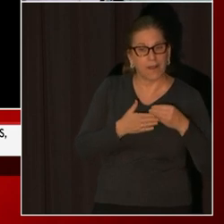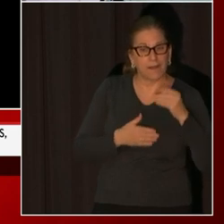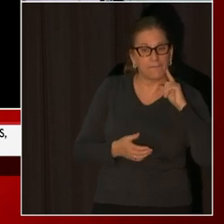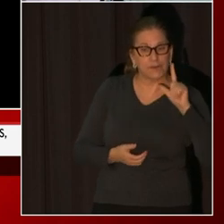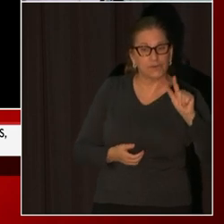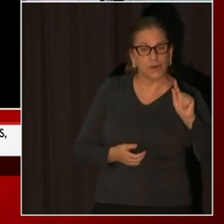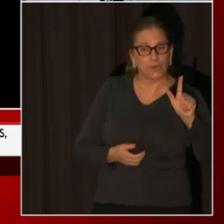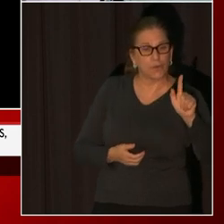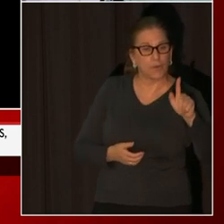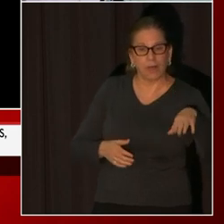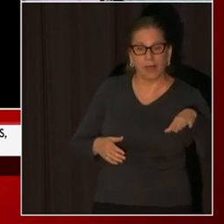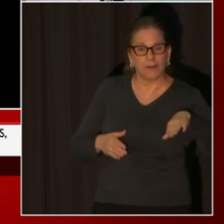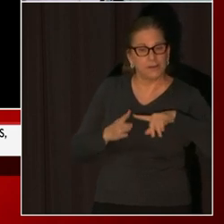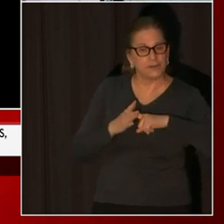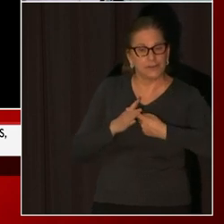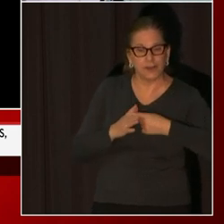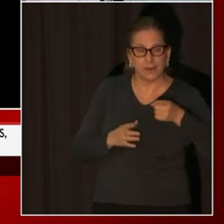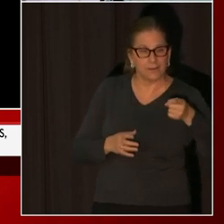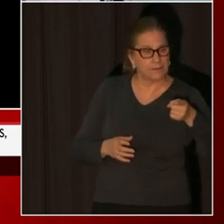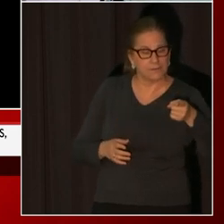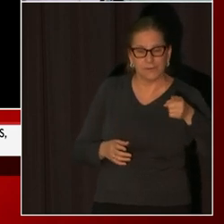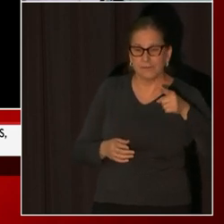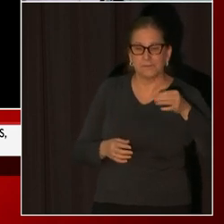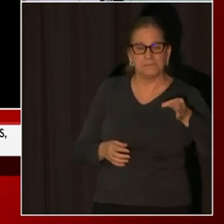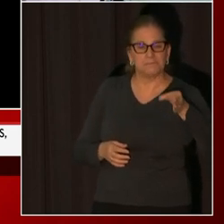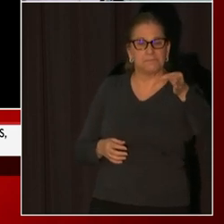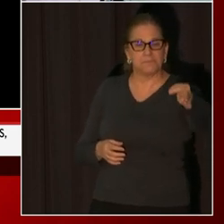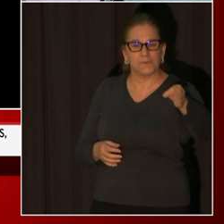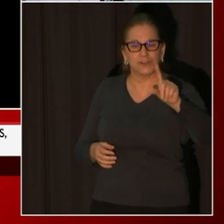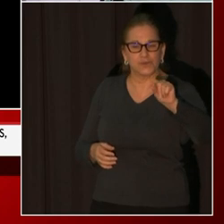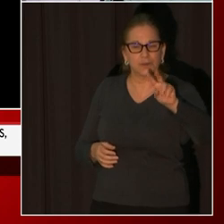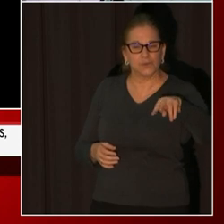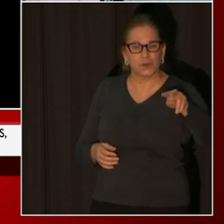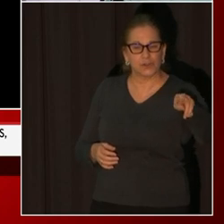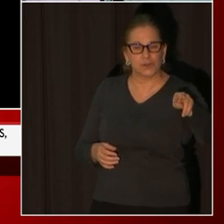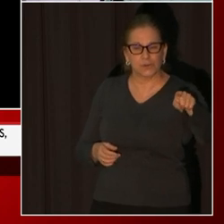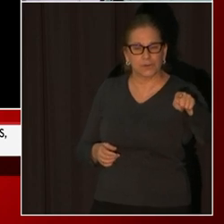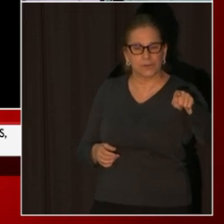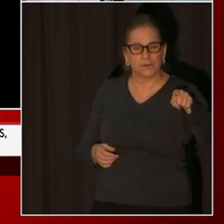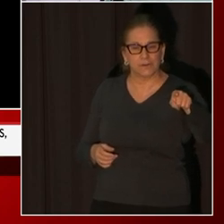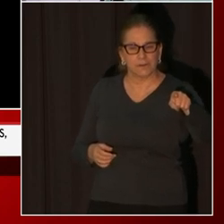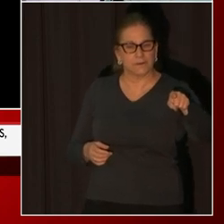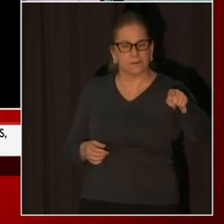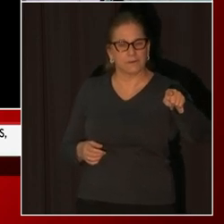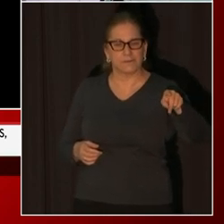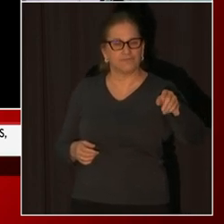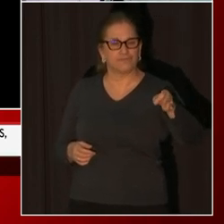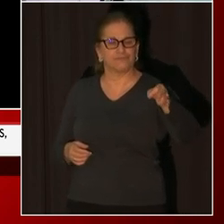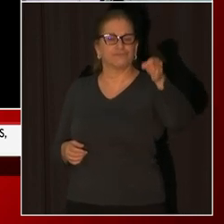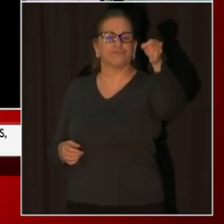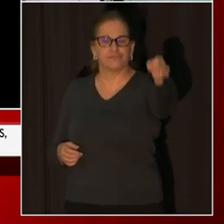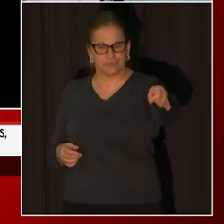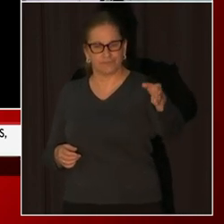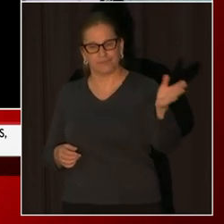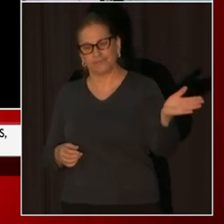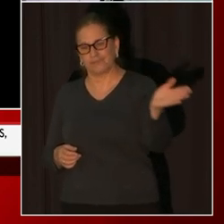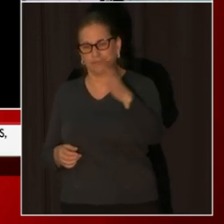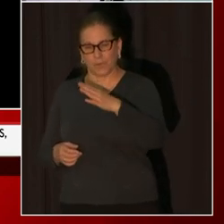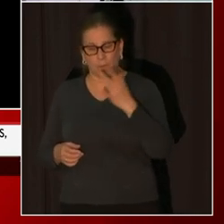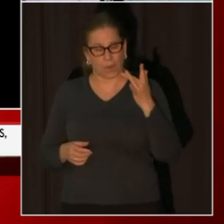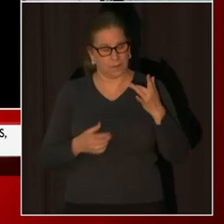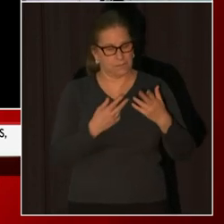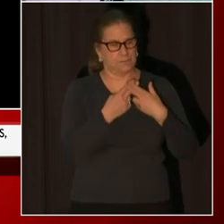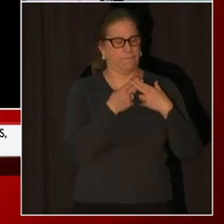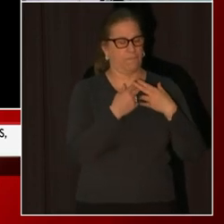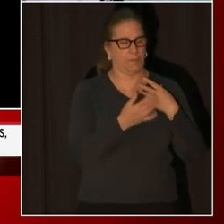until 22, in some cases we shifted those projects 1 year forward and captured that savings to help us balance. Our